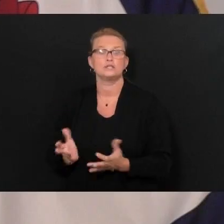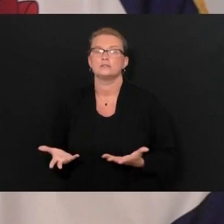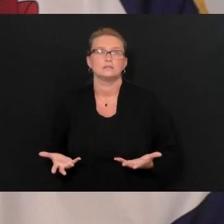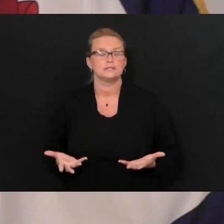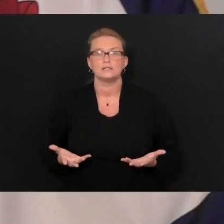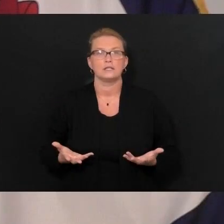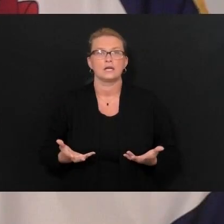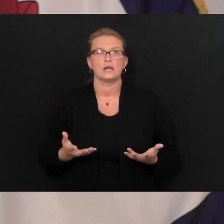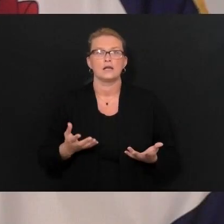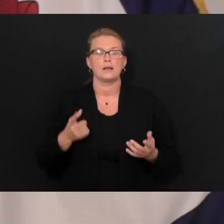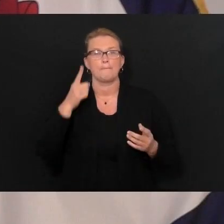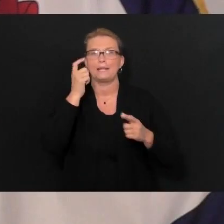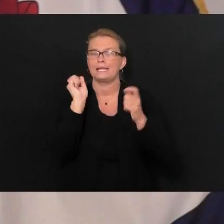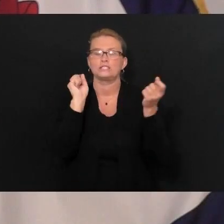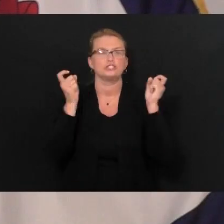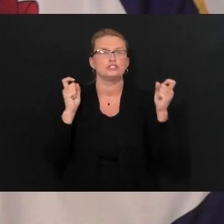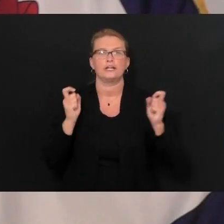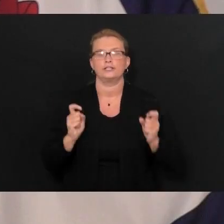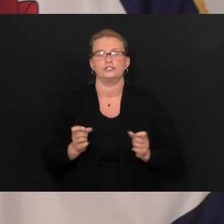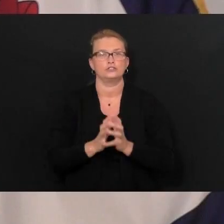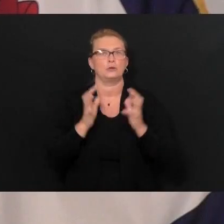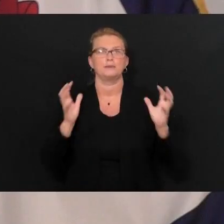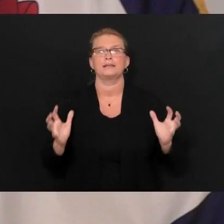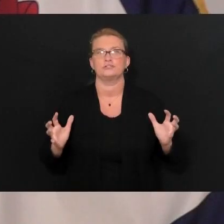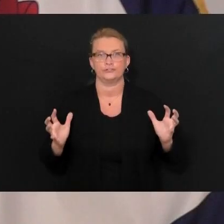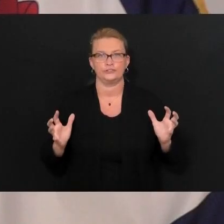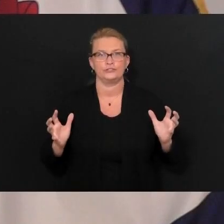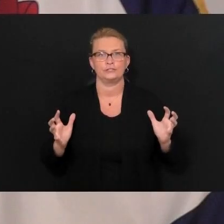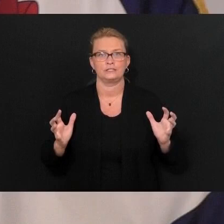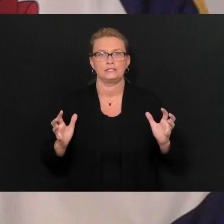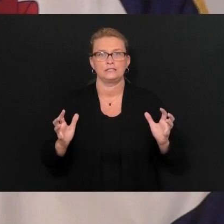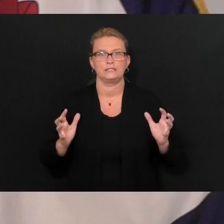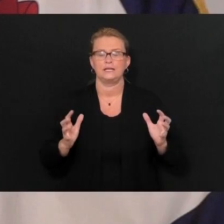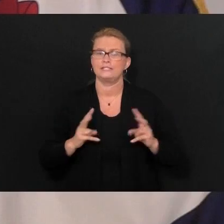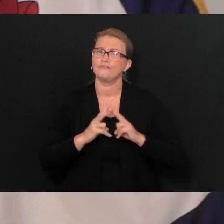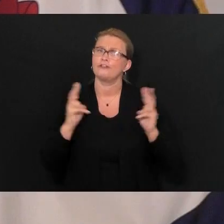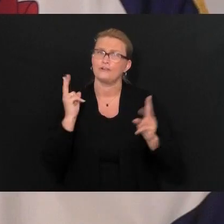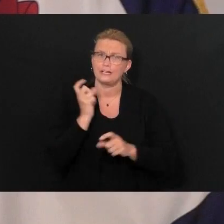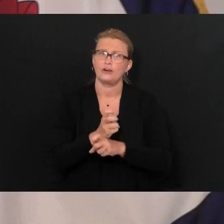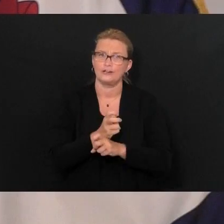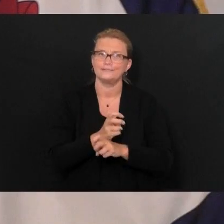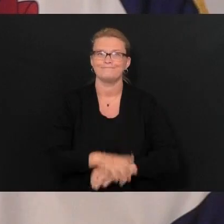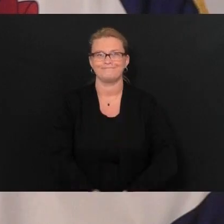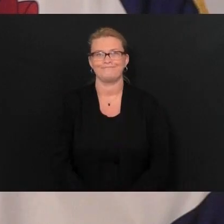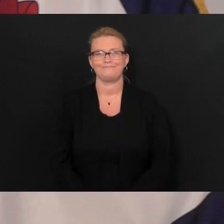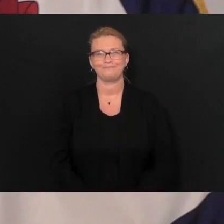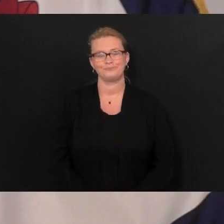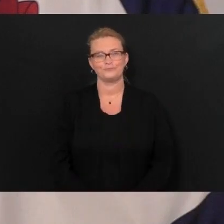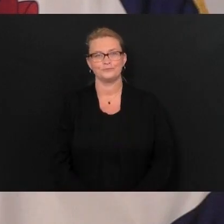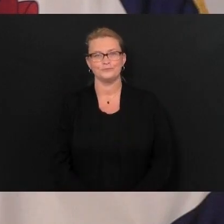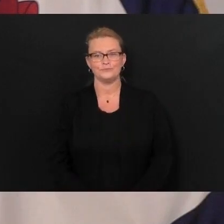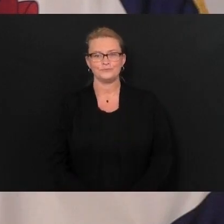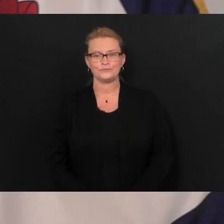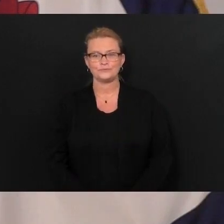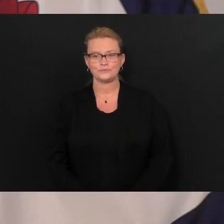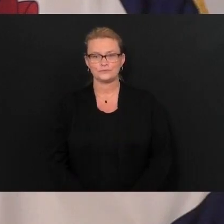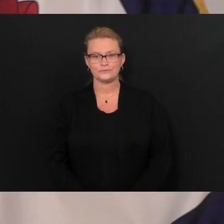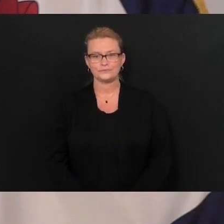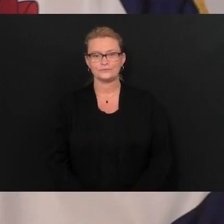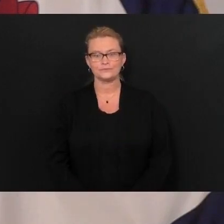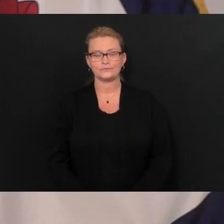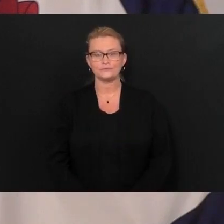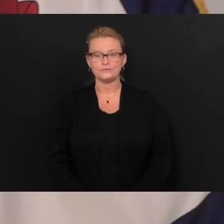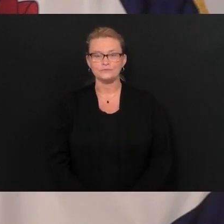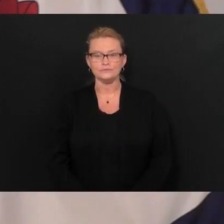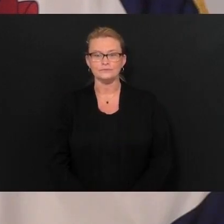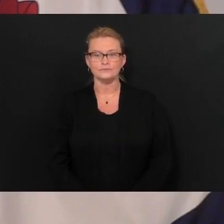it is fluid beyond belief and very, very, very difficult. Now, before I go any further, let me announce a couple things that